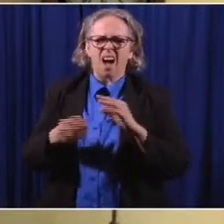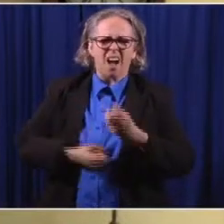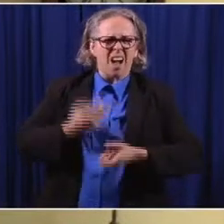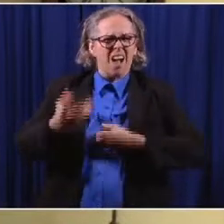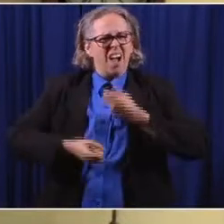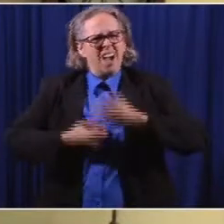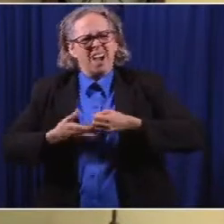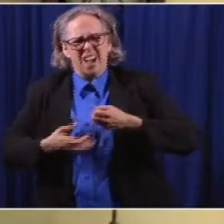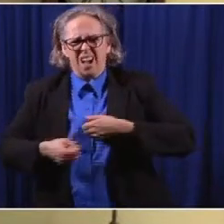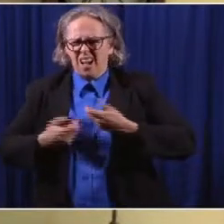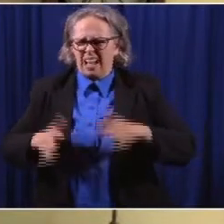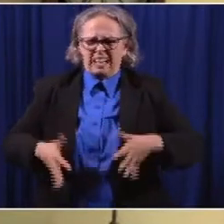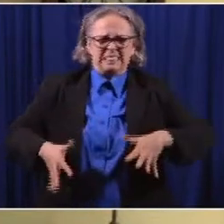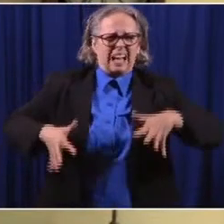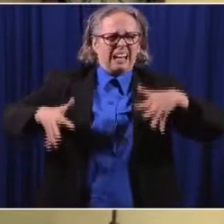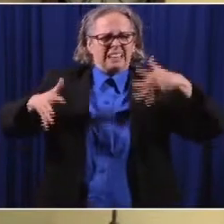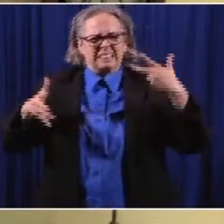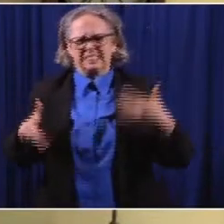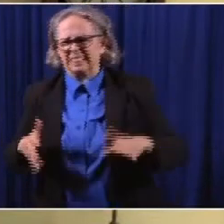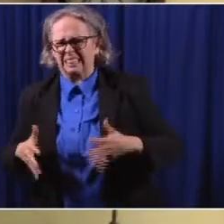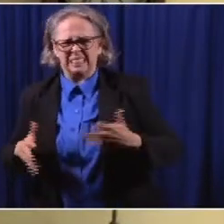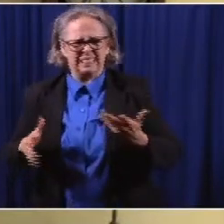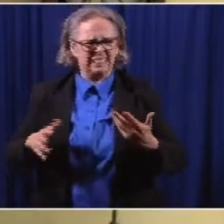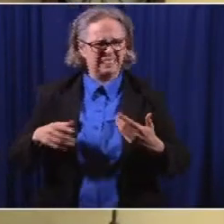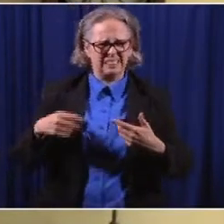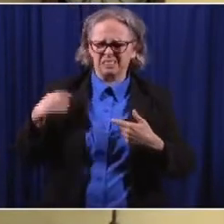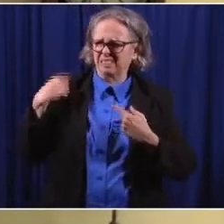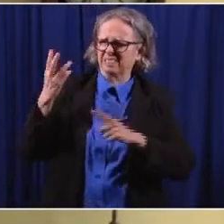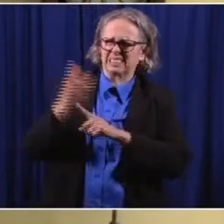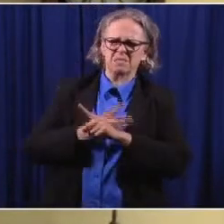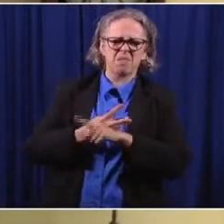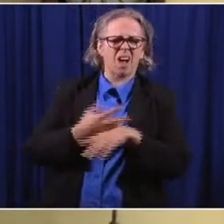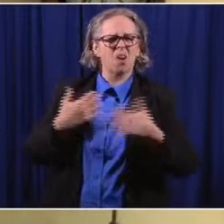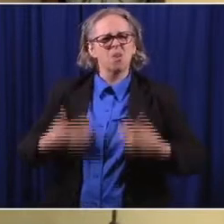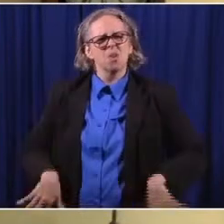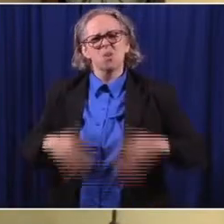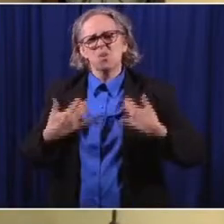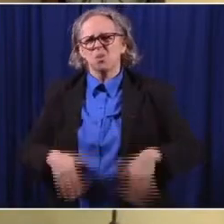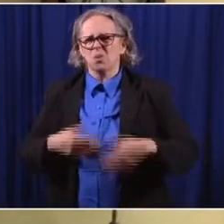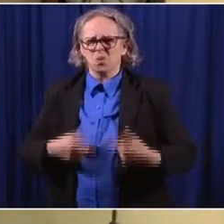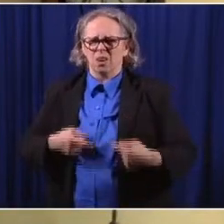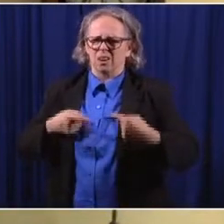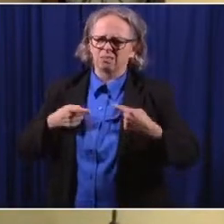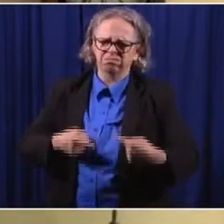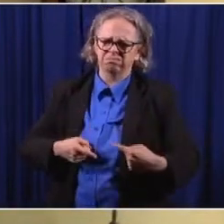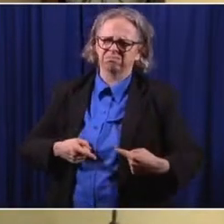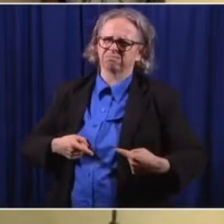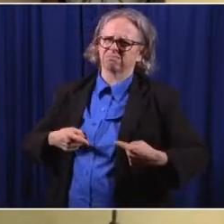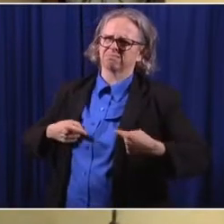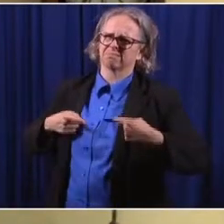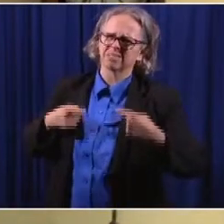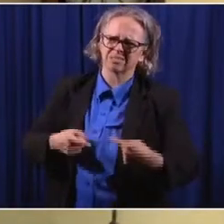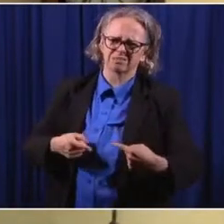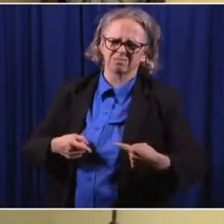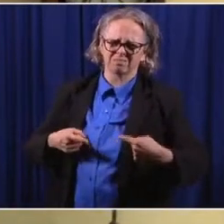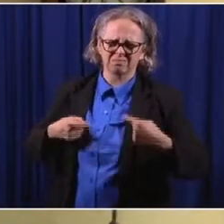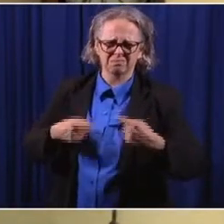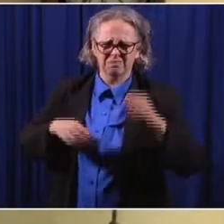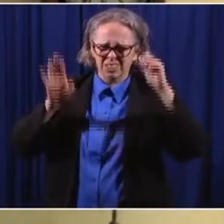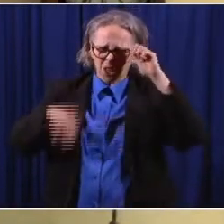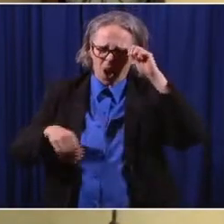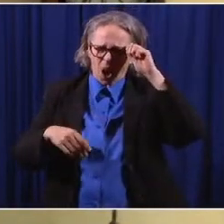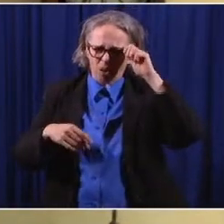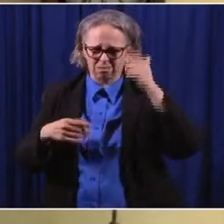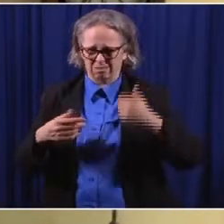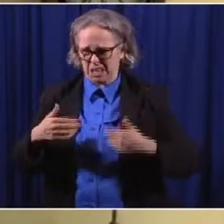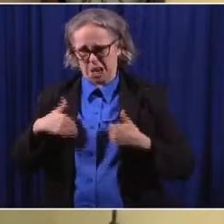how difficult this 6 months has been. I heard it from young people yesterday, college age, but I know it affects everyone.